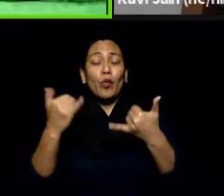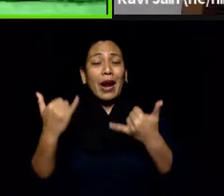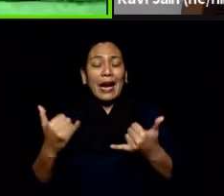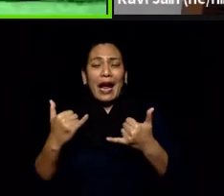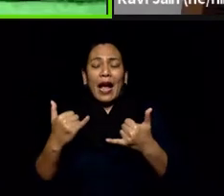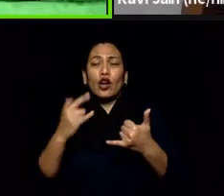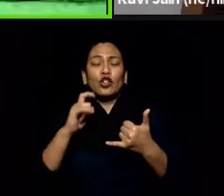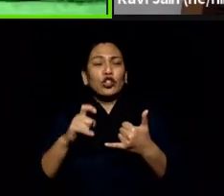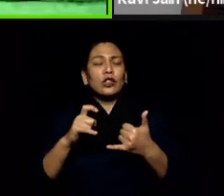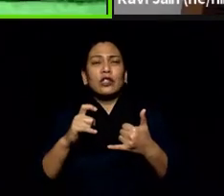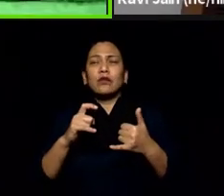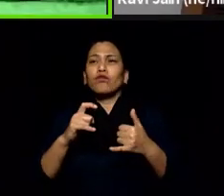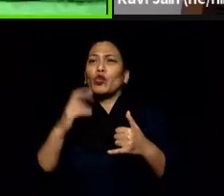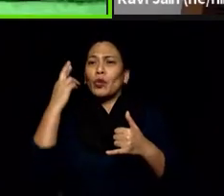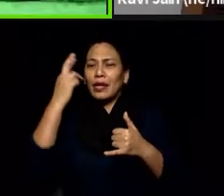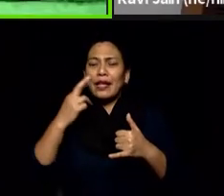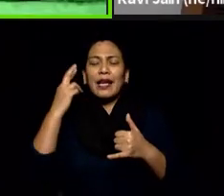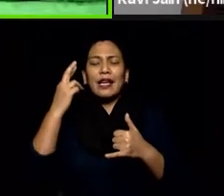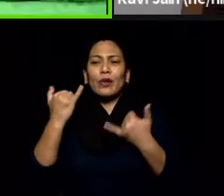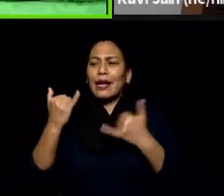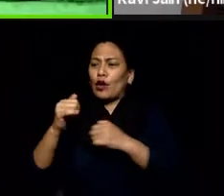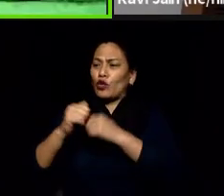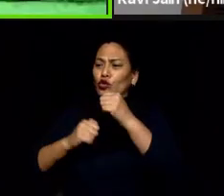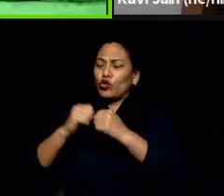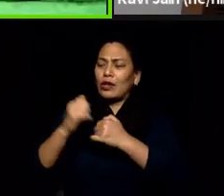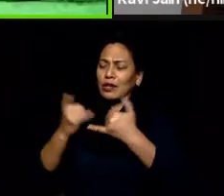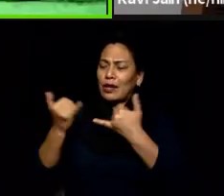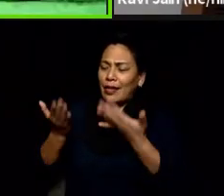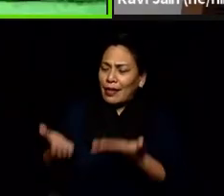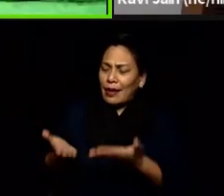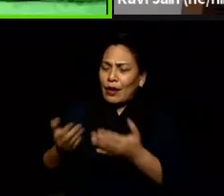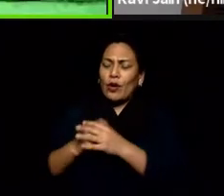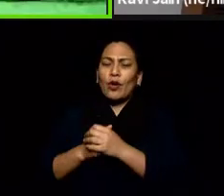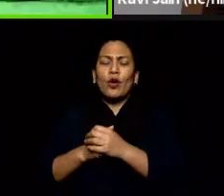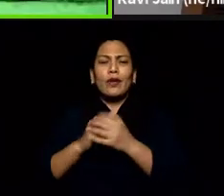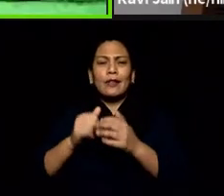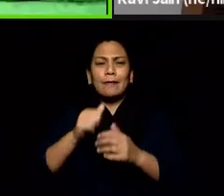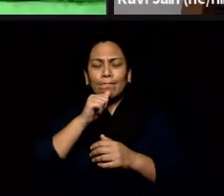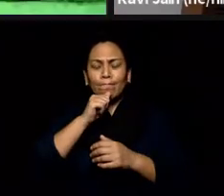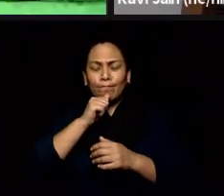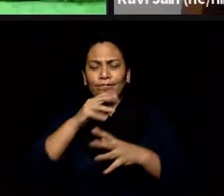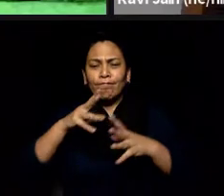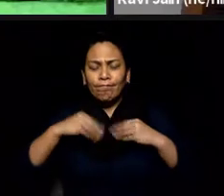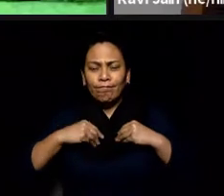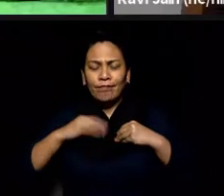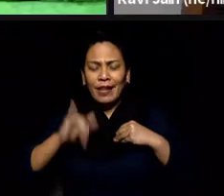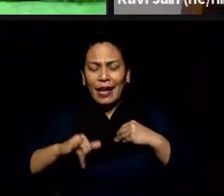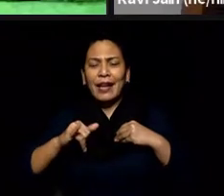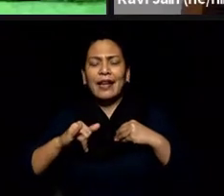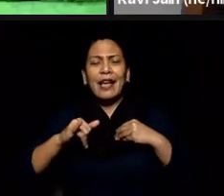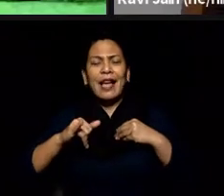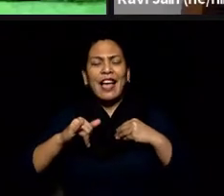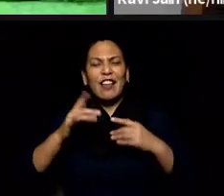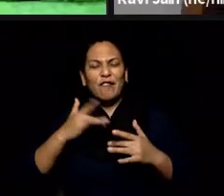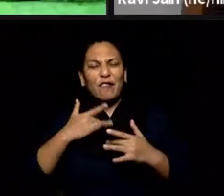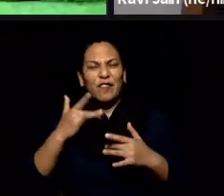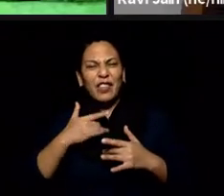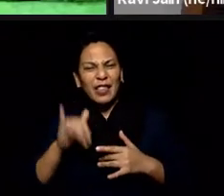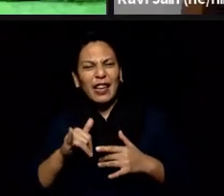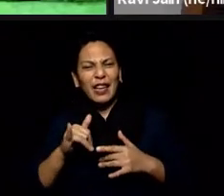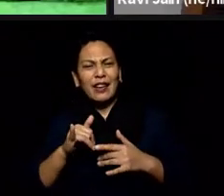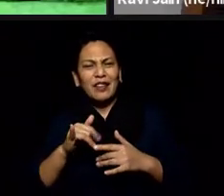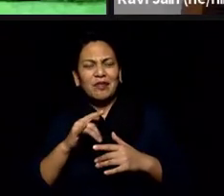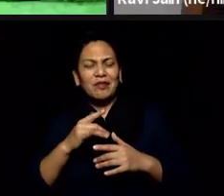we're in despair and we're feeling messed up. And so let's be in that. Well, so I think my response to